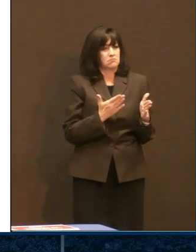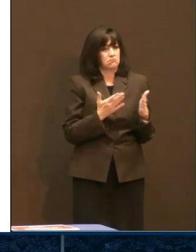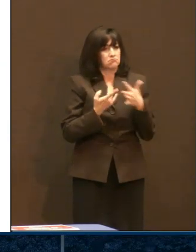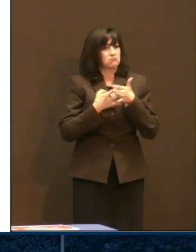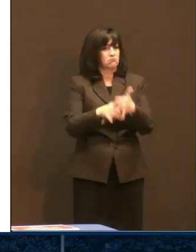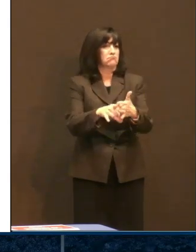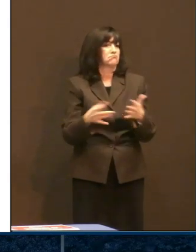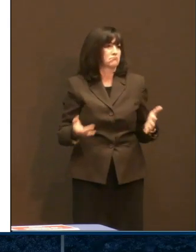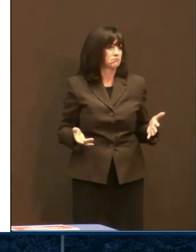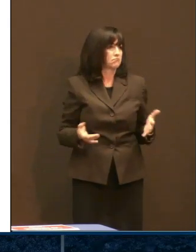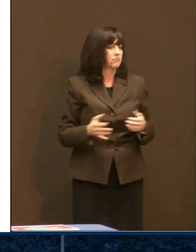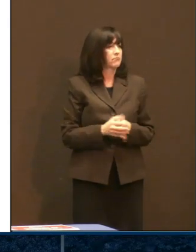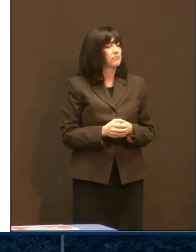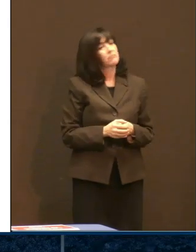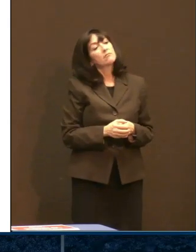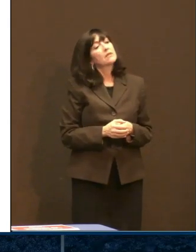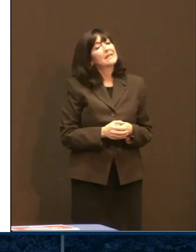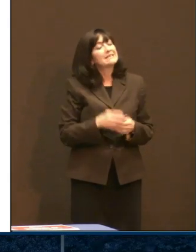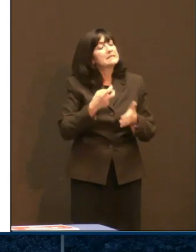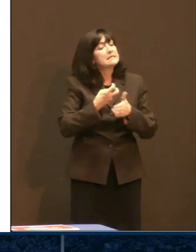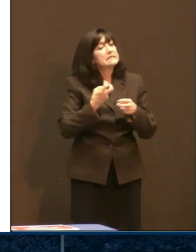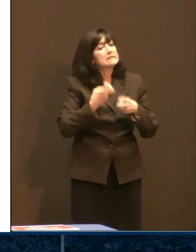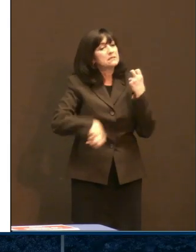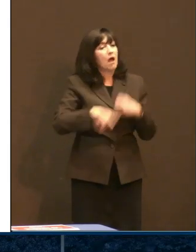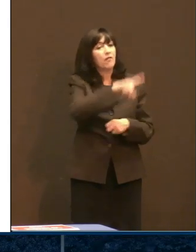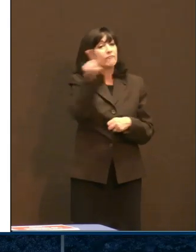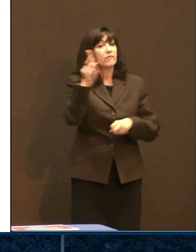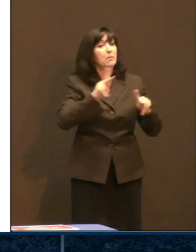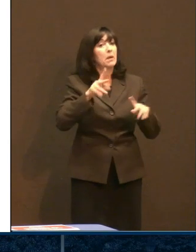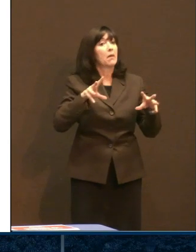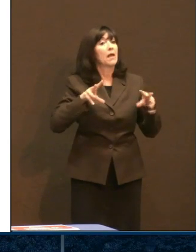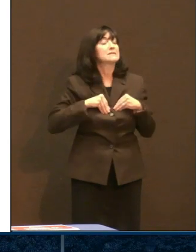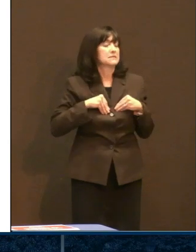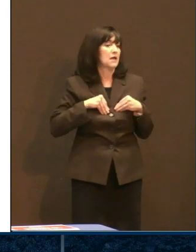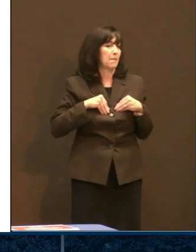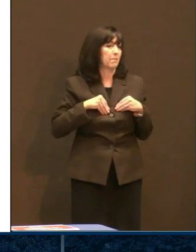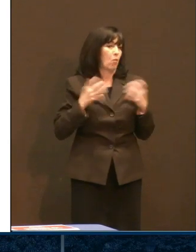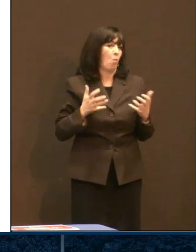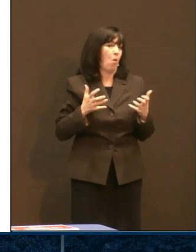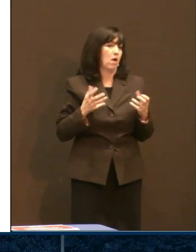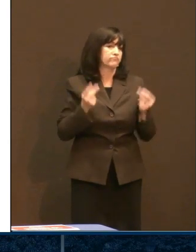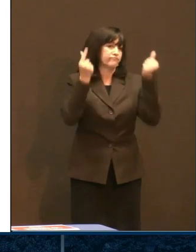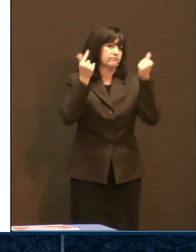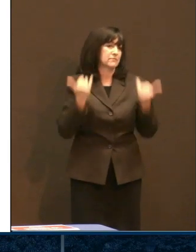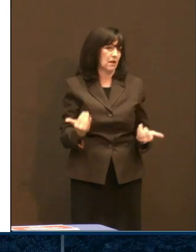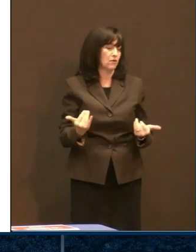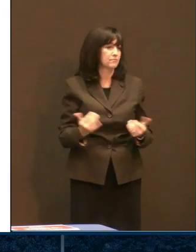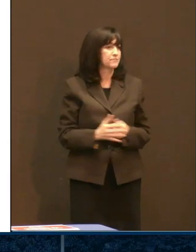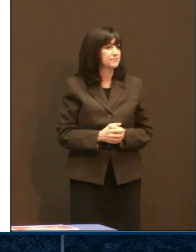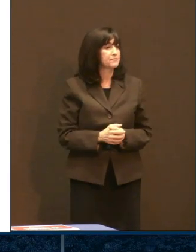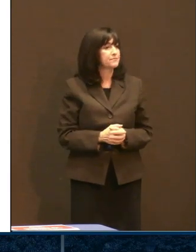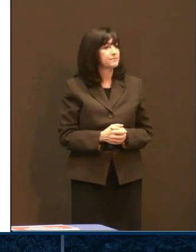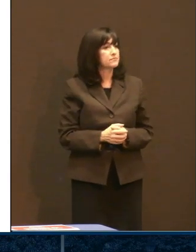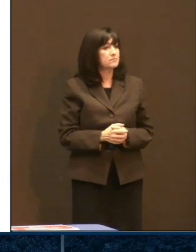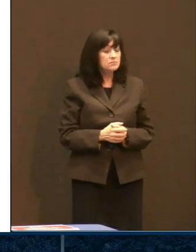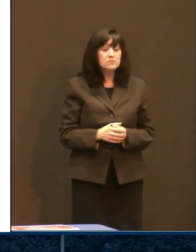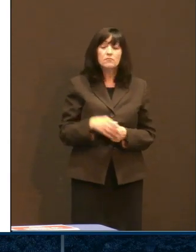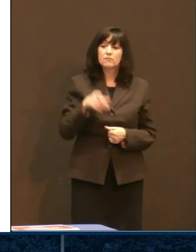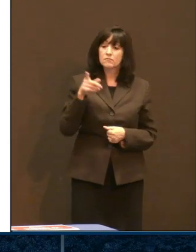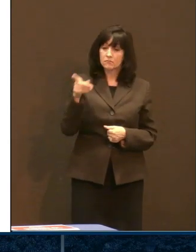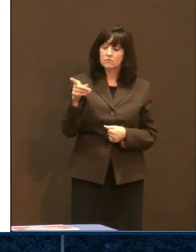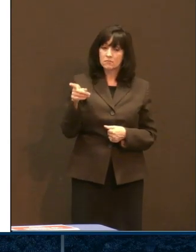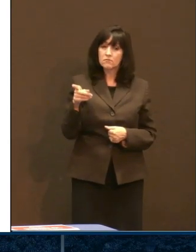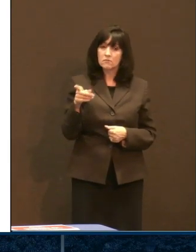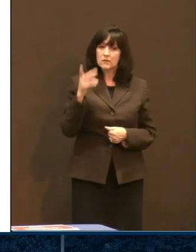And then just briefly, a second question. So you mentioned a little bit earlier that you take into consideration, public, support of